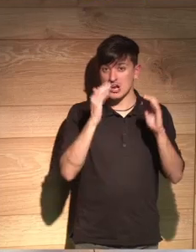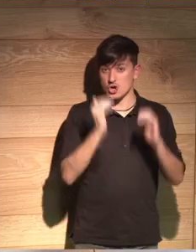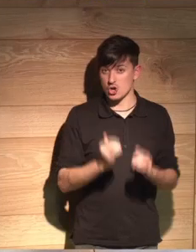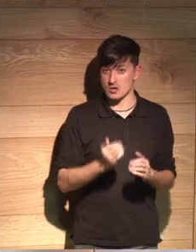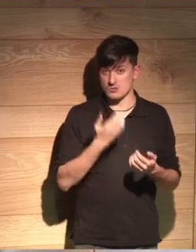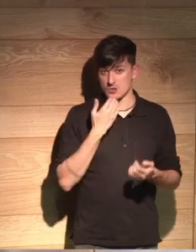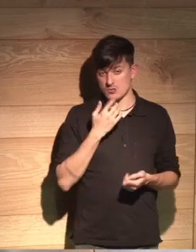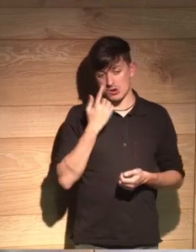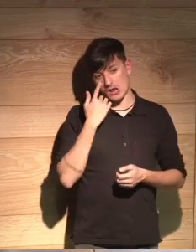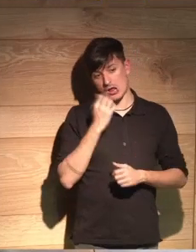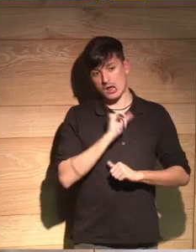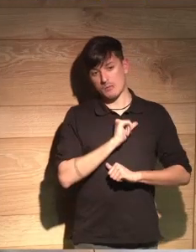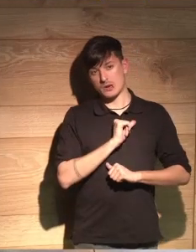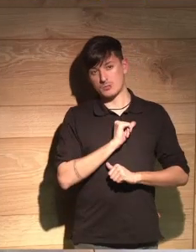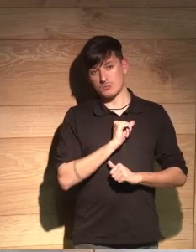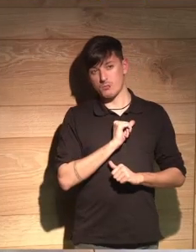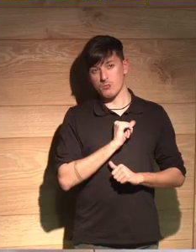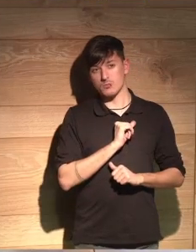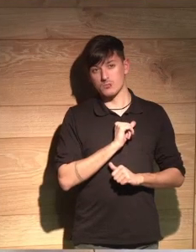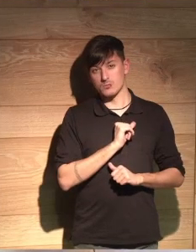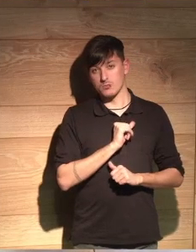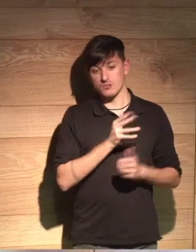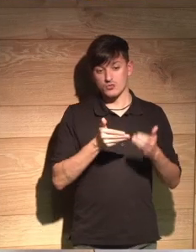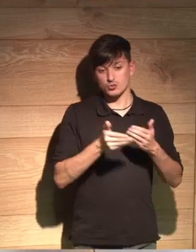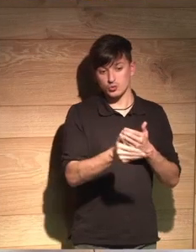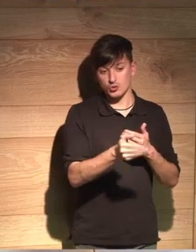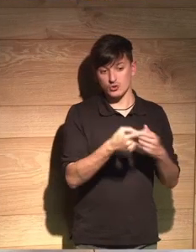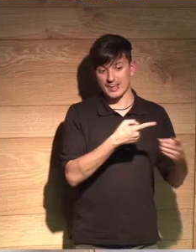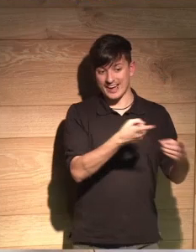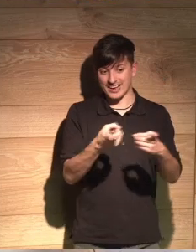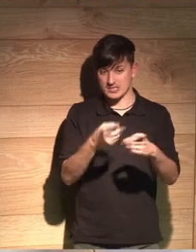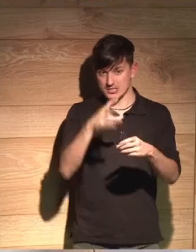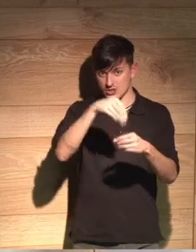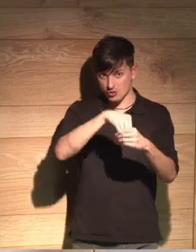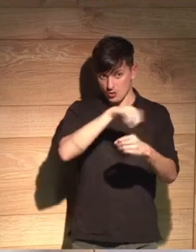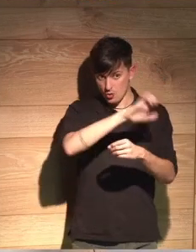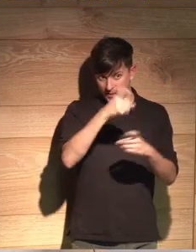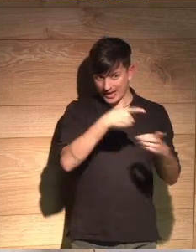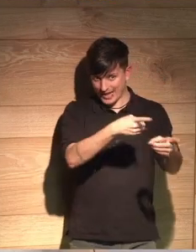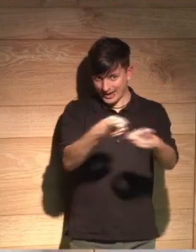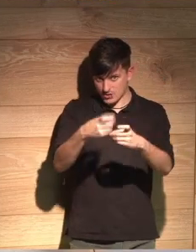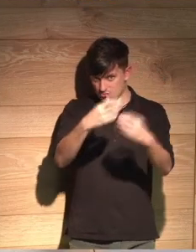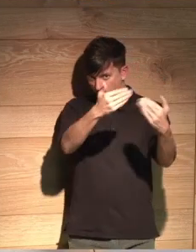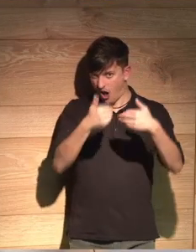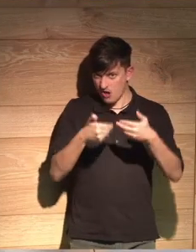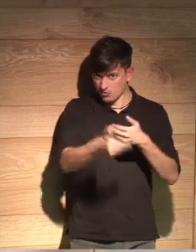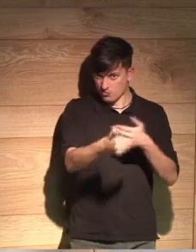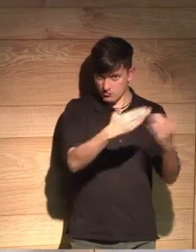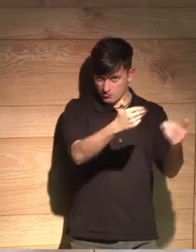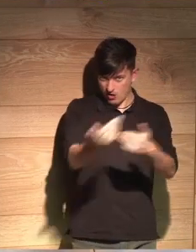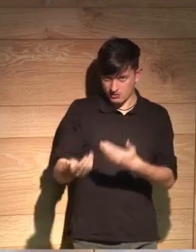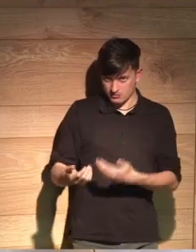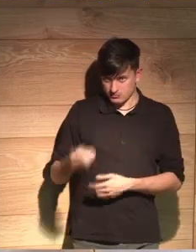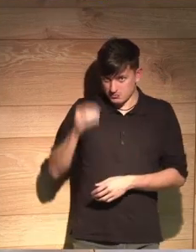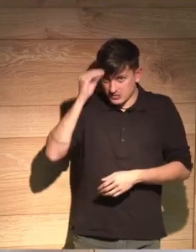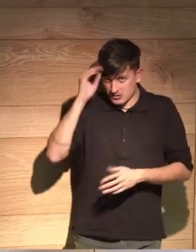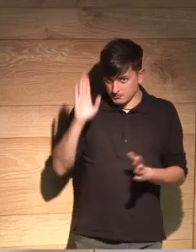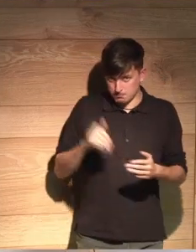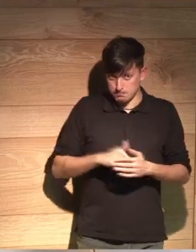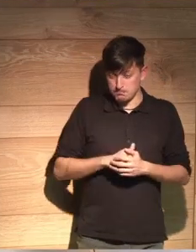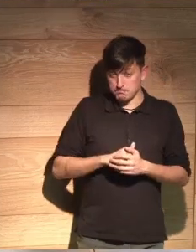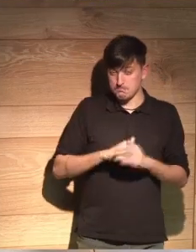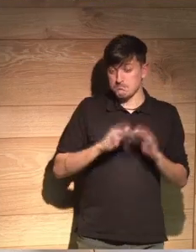are much lighter. For example, we know that there won't be wars in Europe. I think that in the